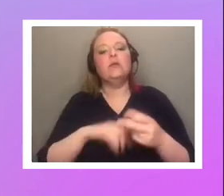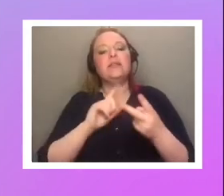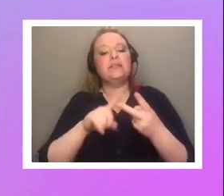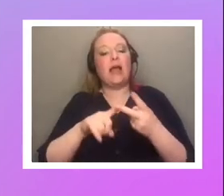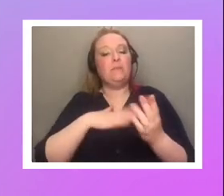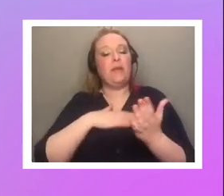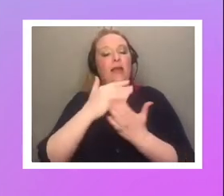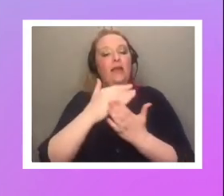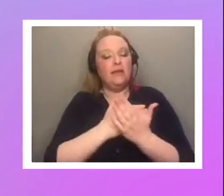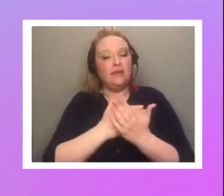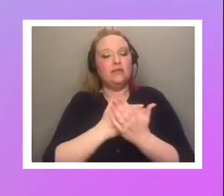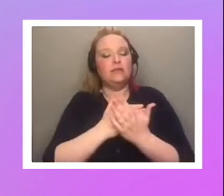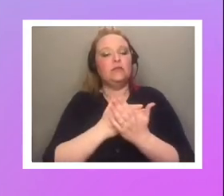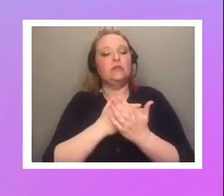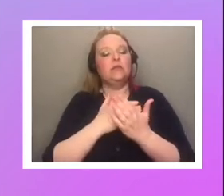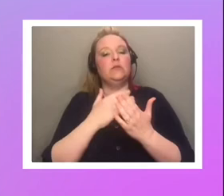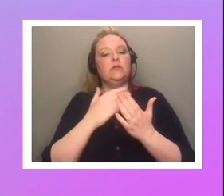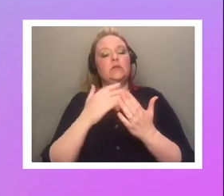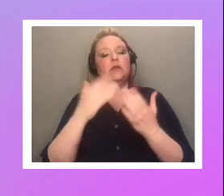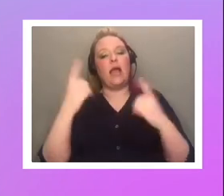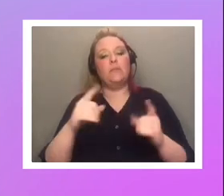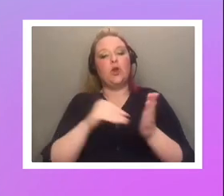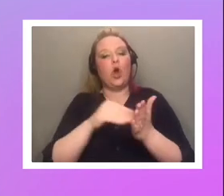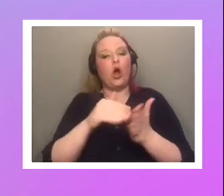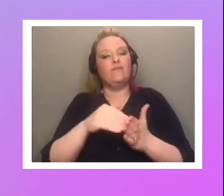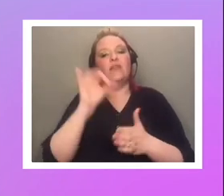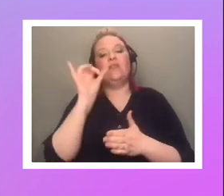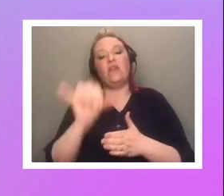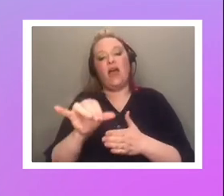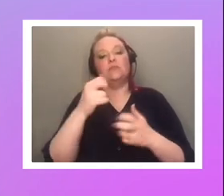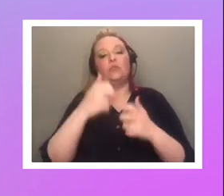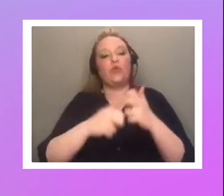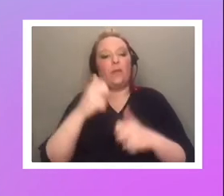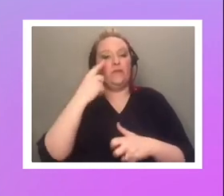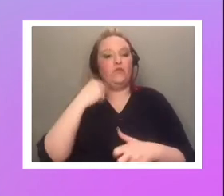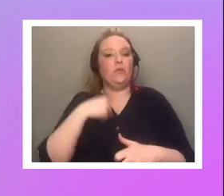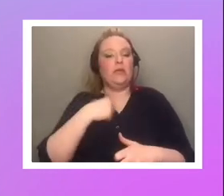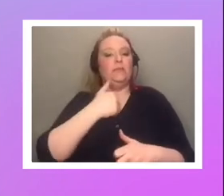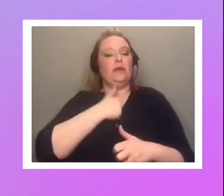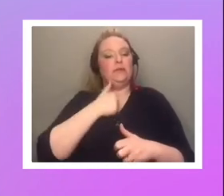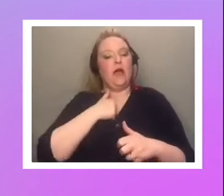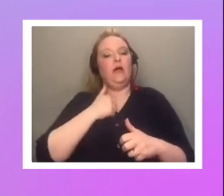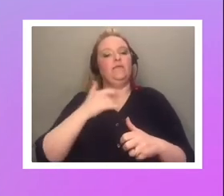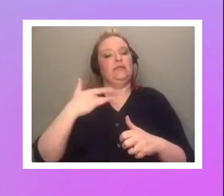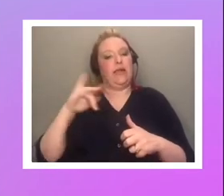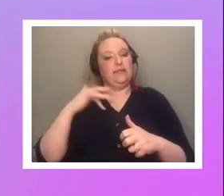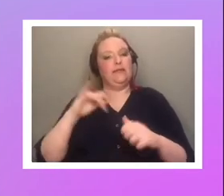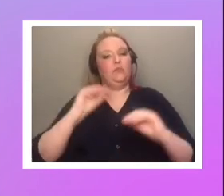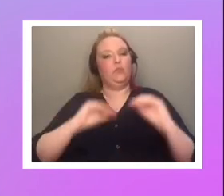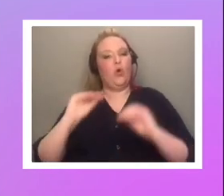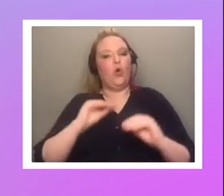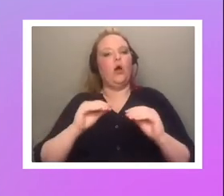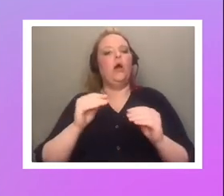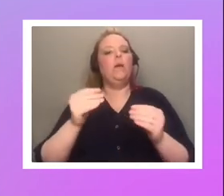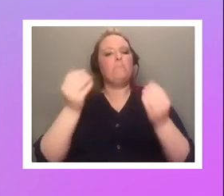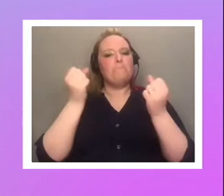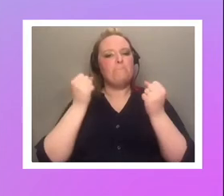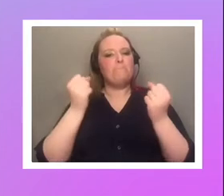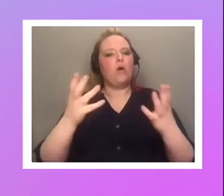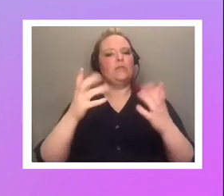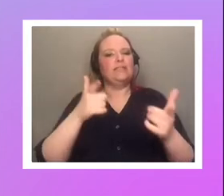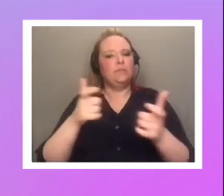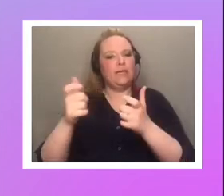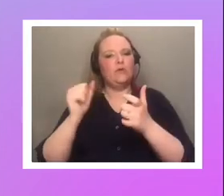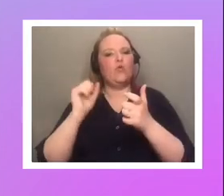that get called out all the time is like, this is a problem for me as someone who's sensitive to motion, is multi-speed or